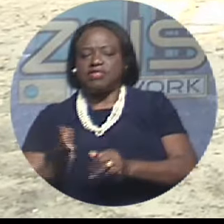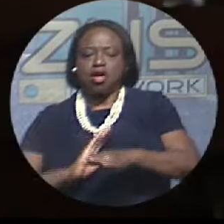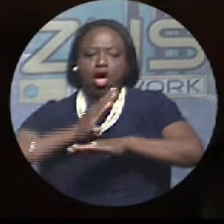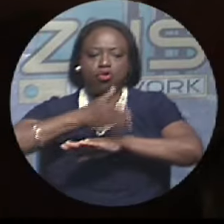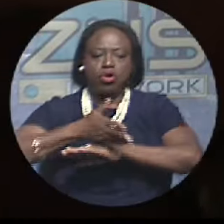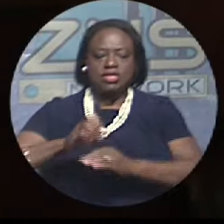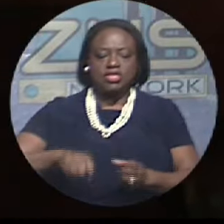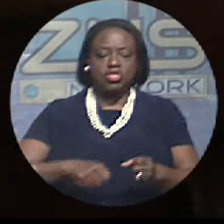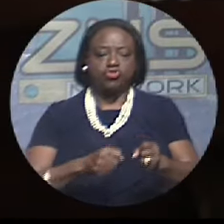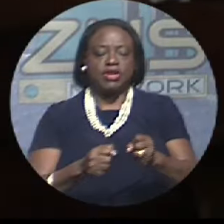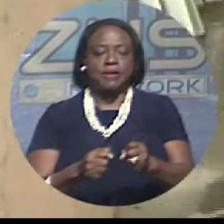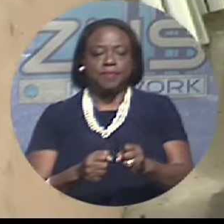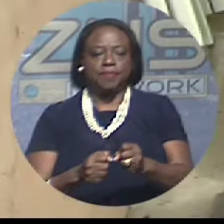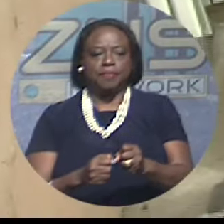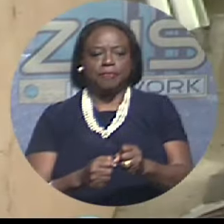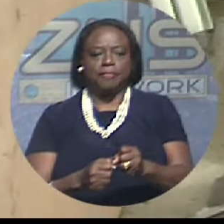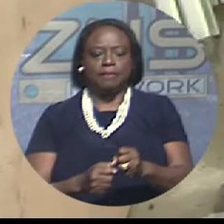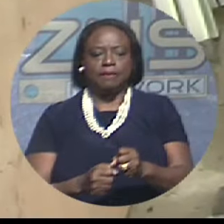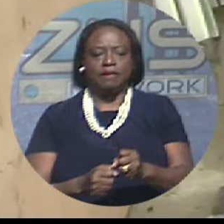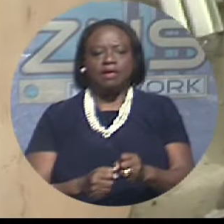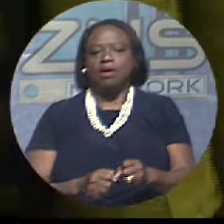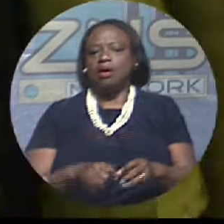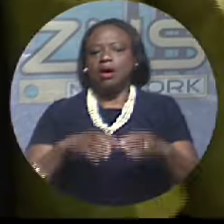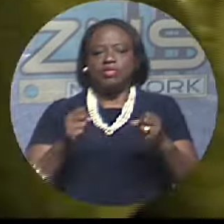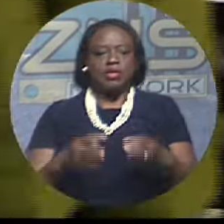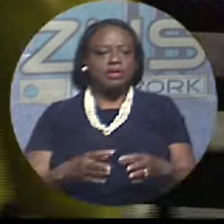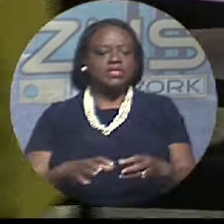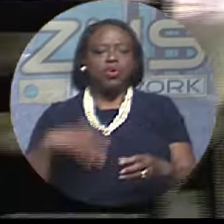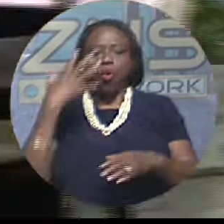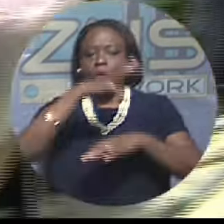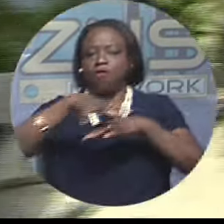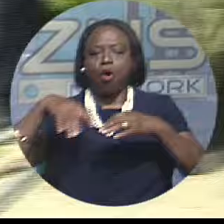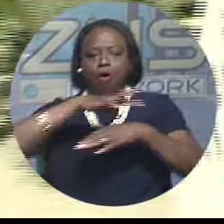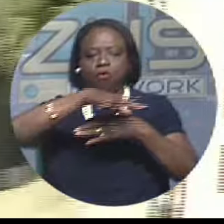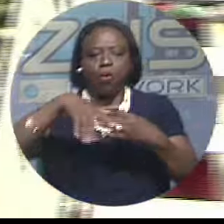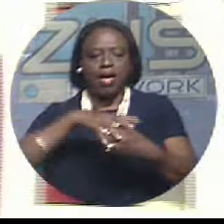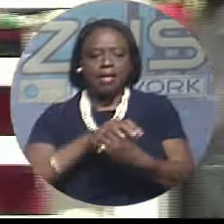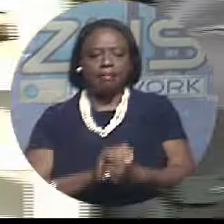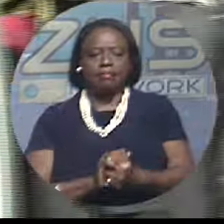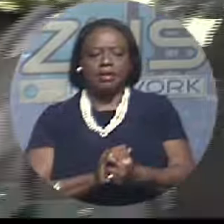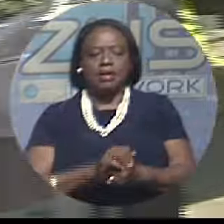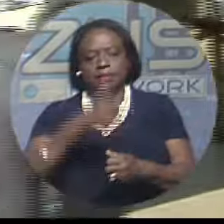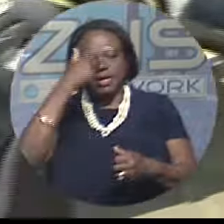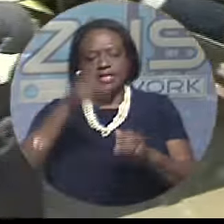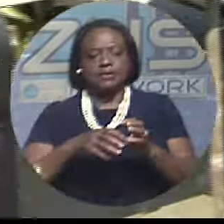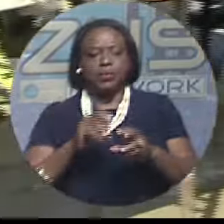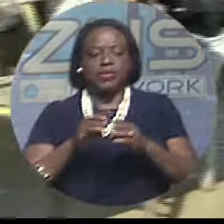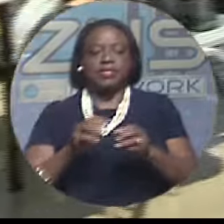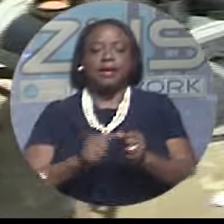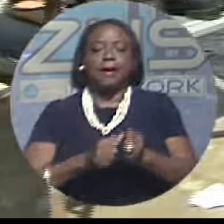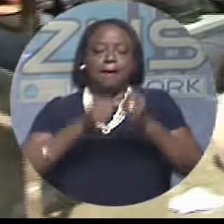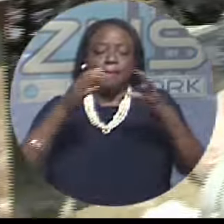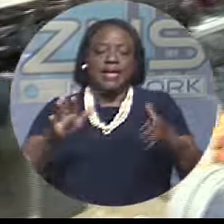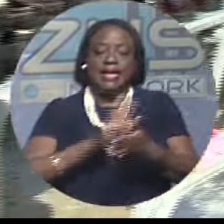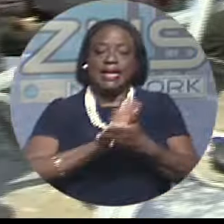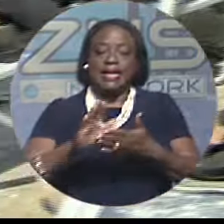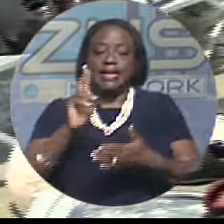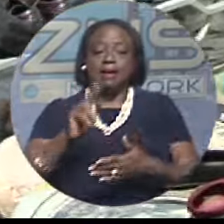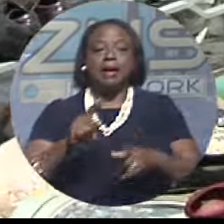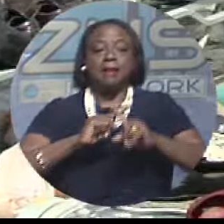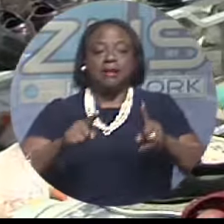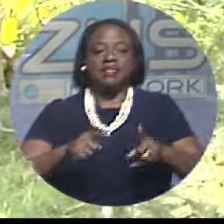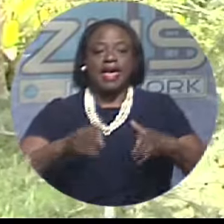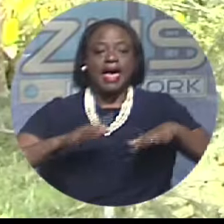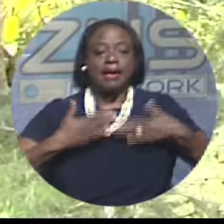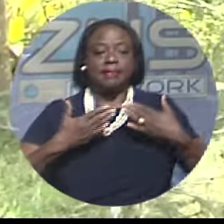street. Although overwhelmed by the massive cleanup effort ahead, residents say they are grateful that their lives and that of their families